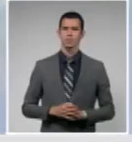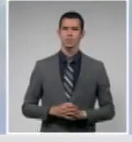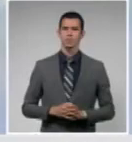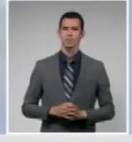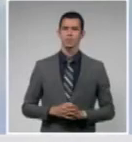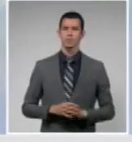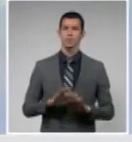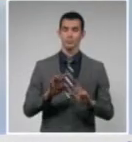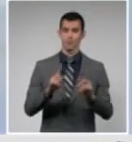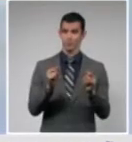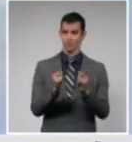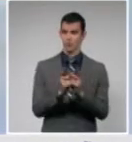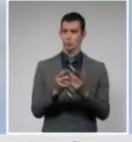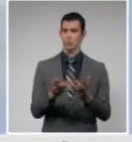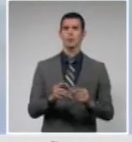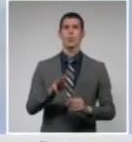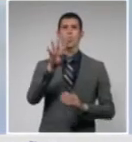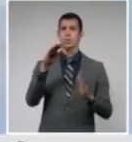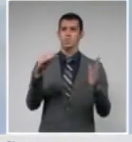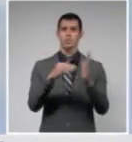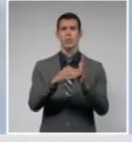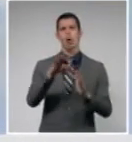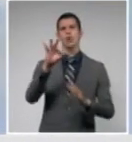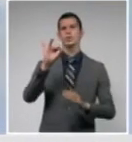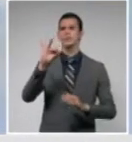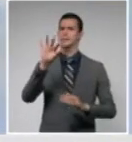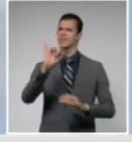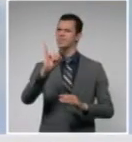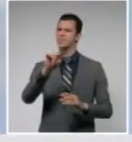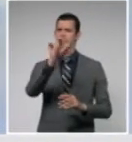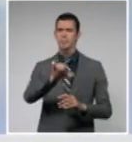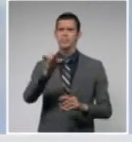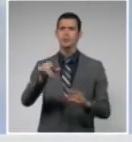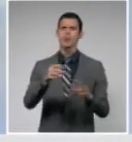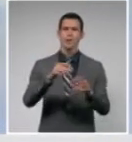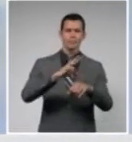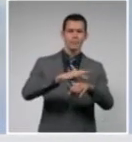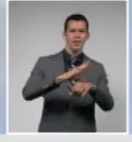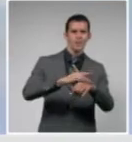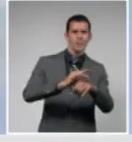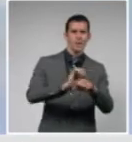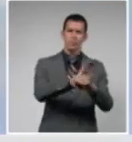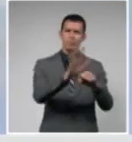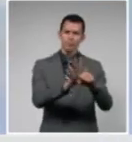4,873 people who have been diagnosed with the virus thus far in Cuba,